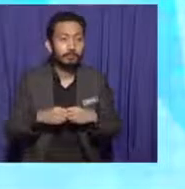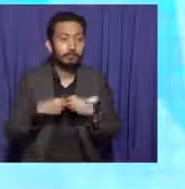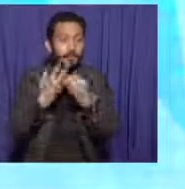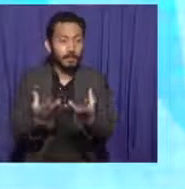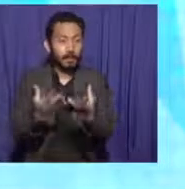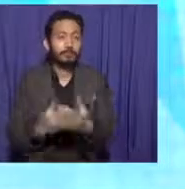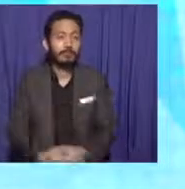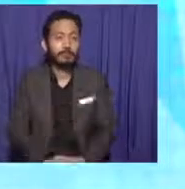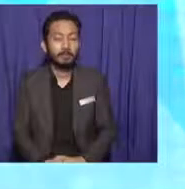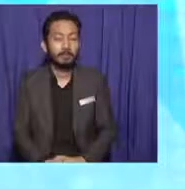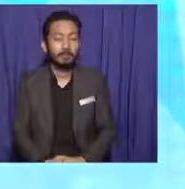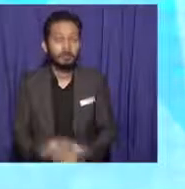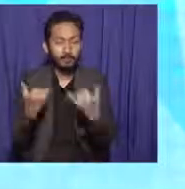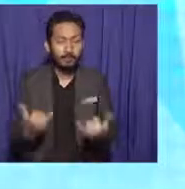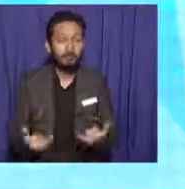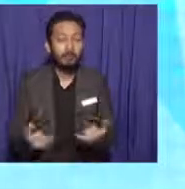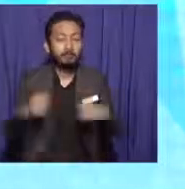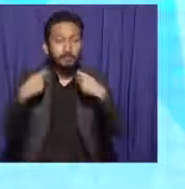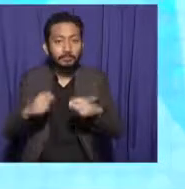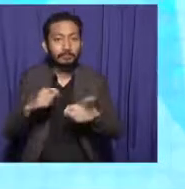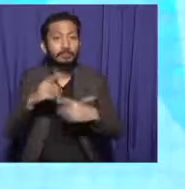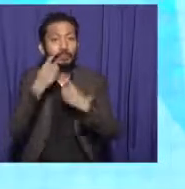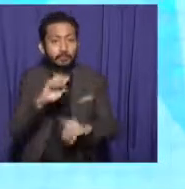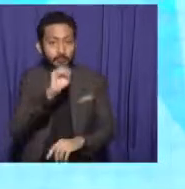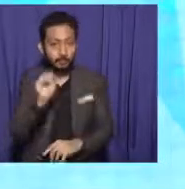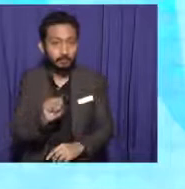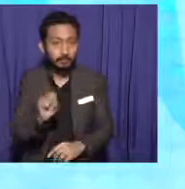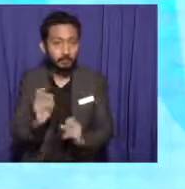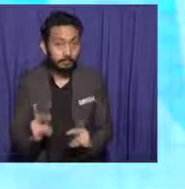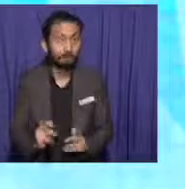Now, try to solve the question.